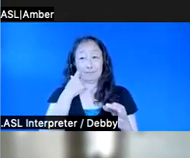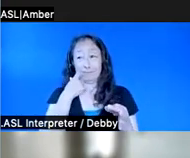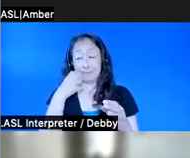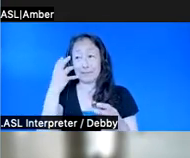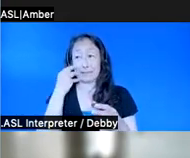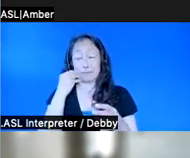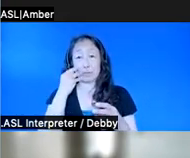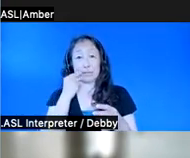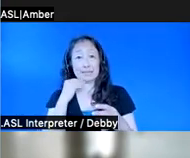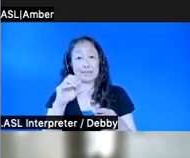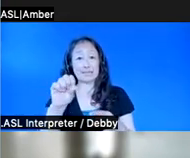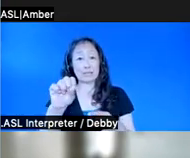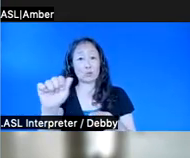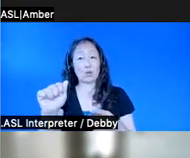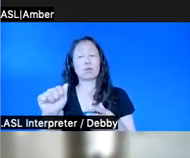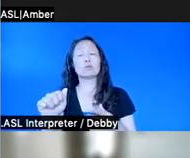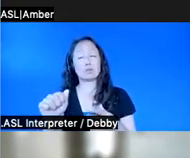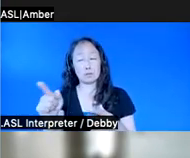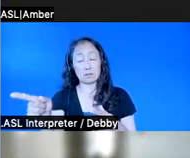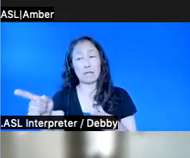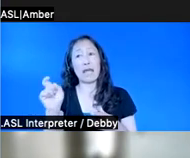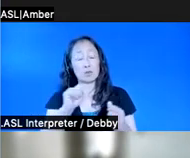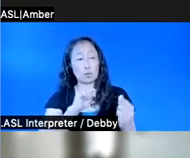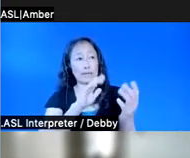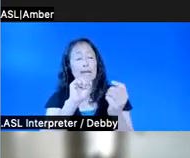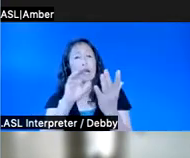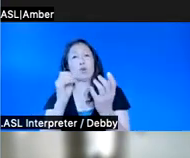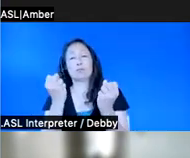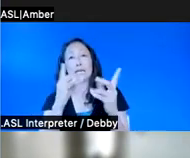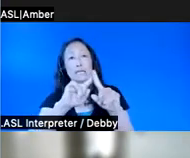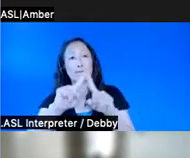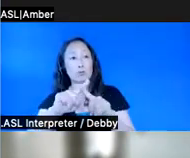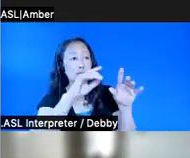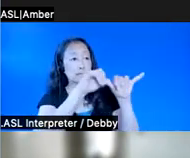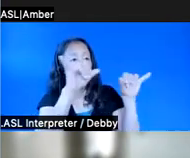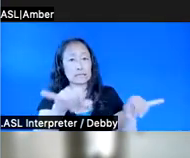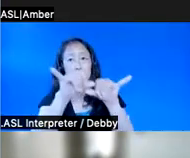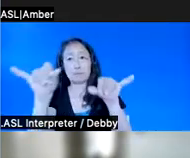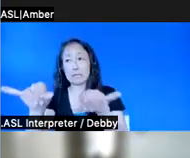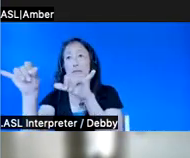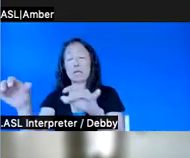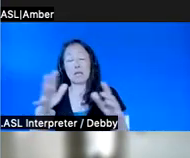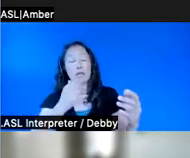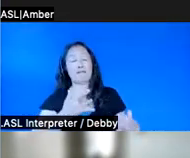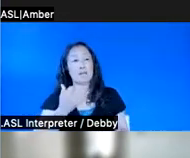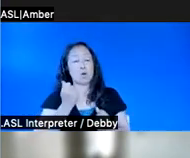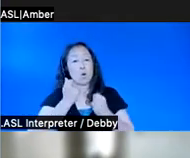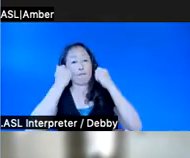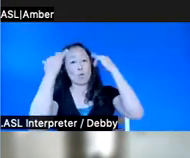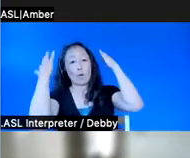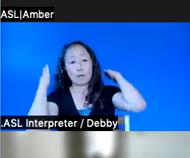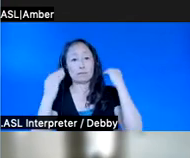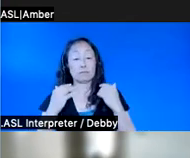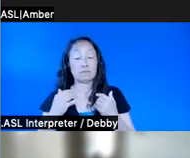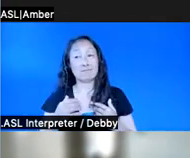will encounter is, it's overwhelming, right? And it's not surprising that some people opt to not